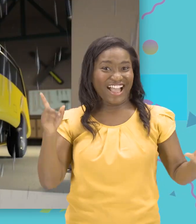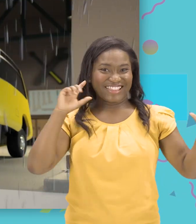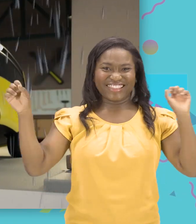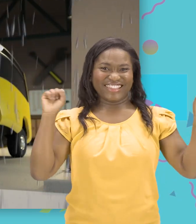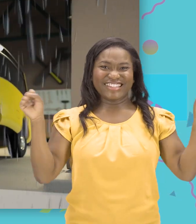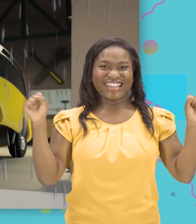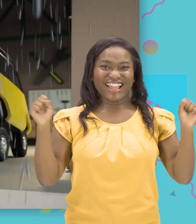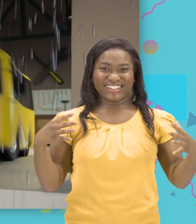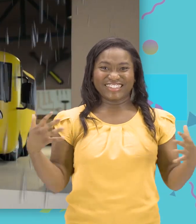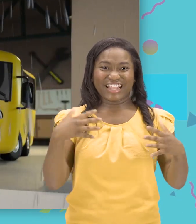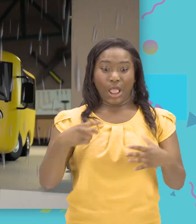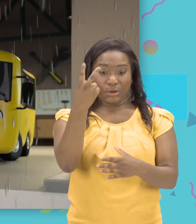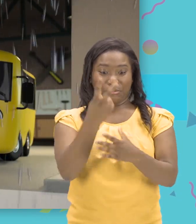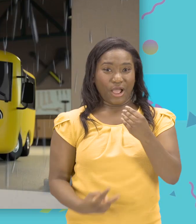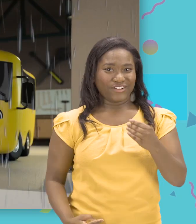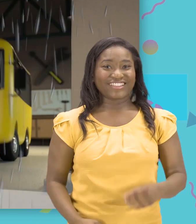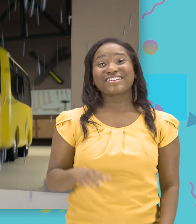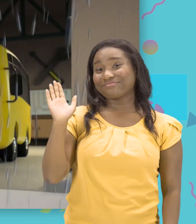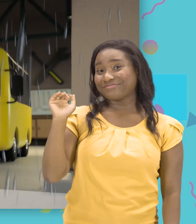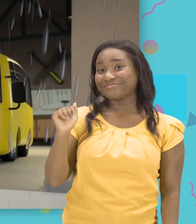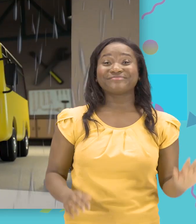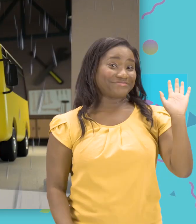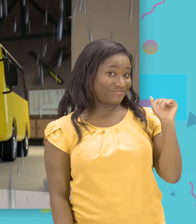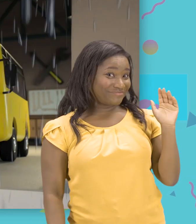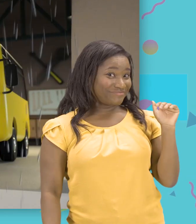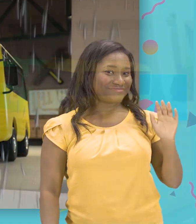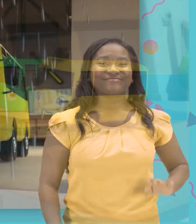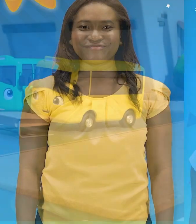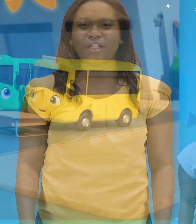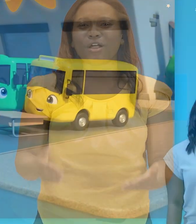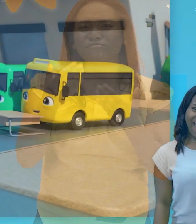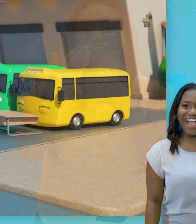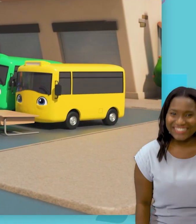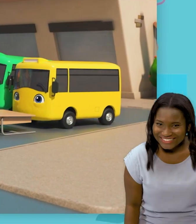That thunder just made both of them jump! Bye, Buster! Bye, Scout!